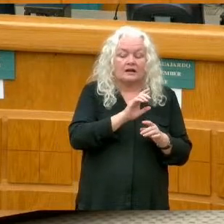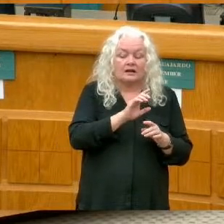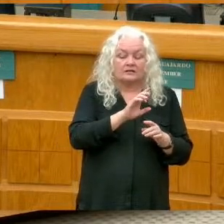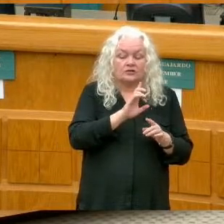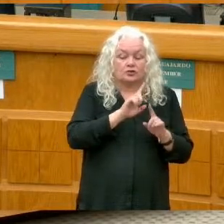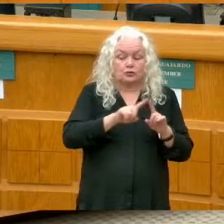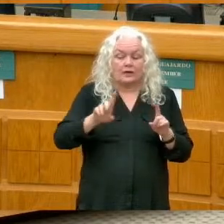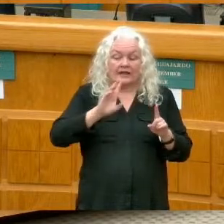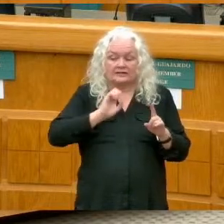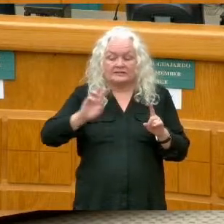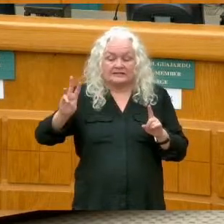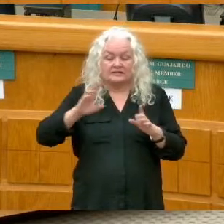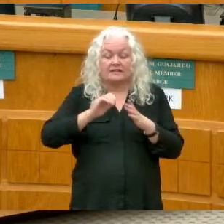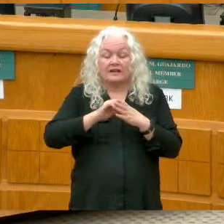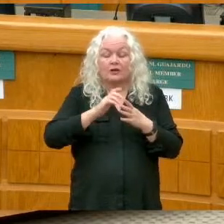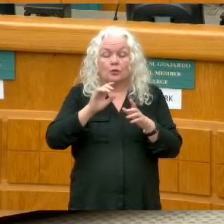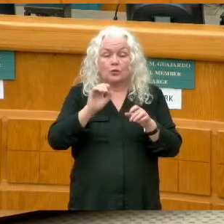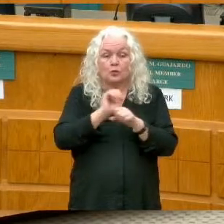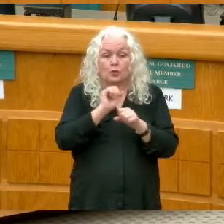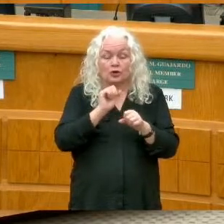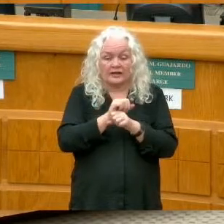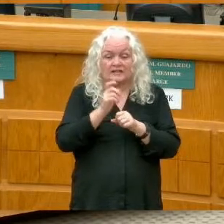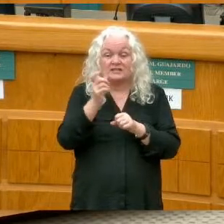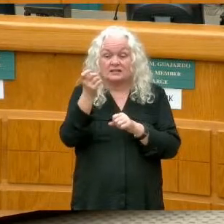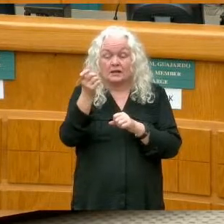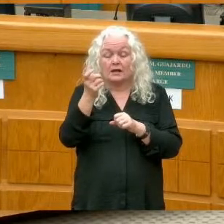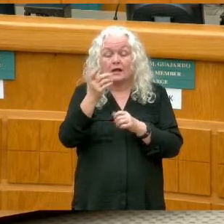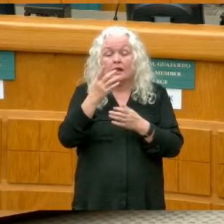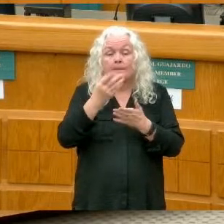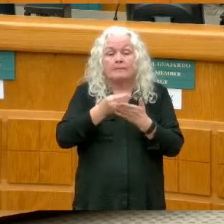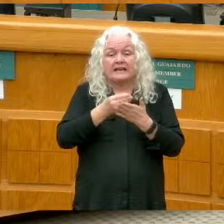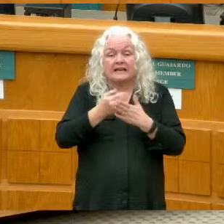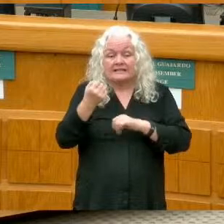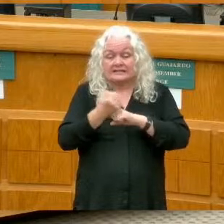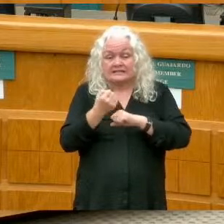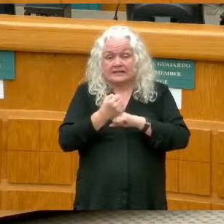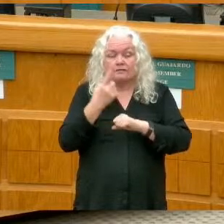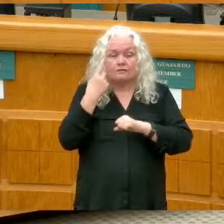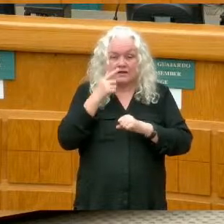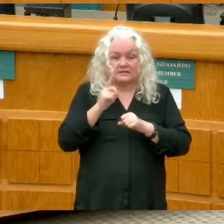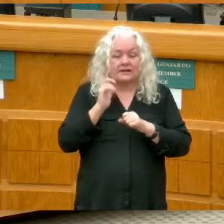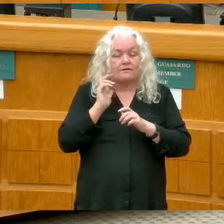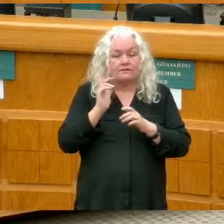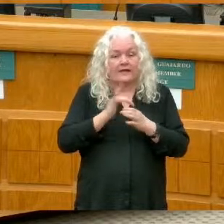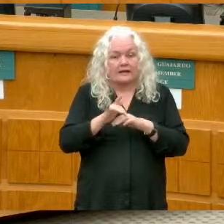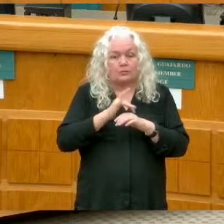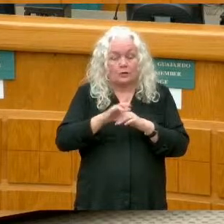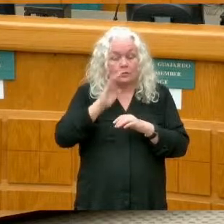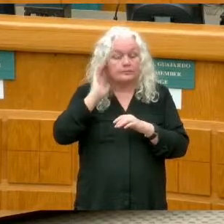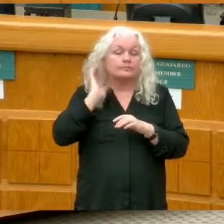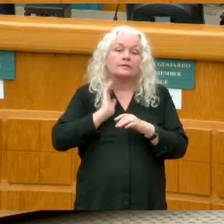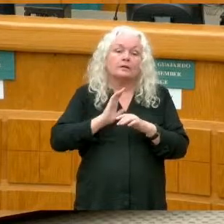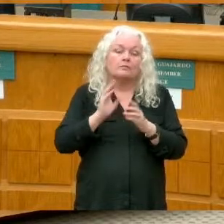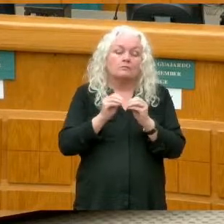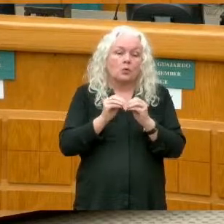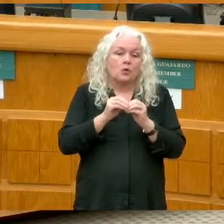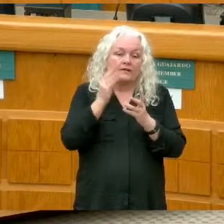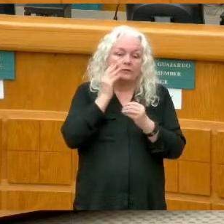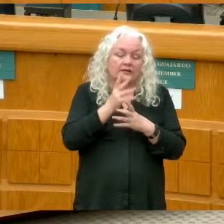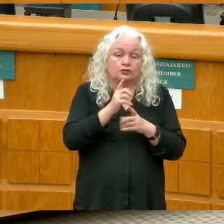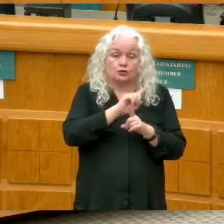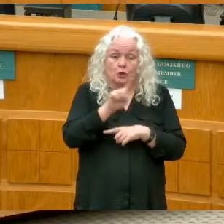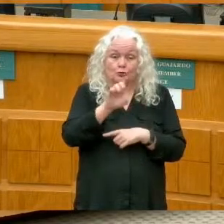affordable for working parents, and scholarship assistance is available. So, for more information, go to